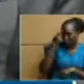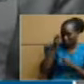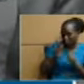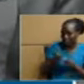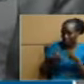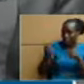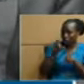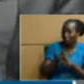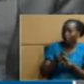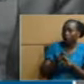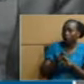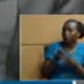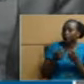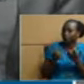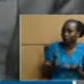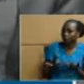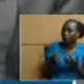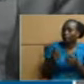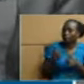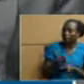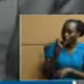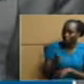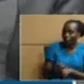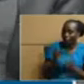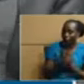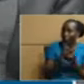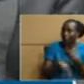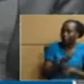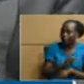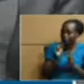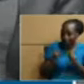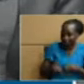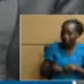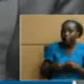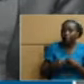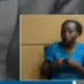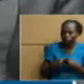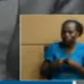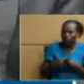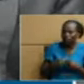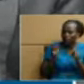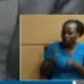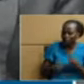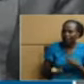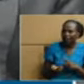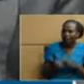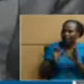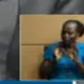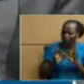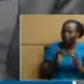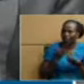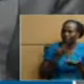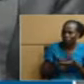the budget so that the persons with disabilities can be able to do some tangible income,